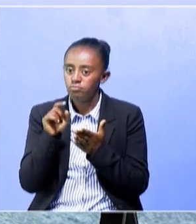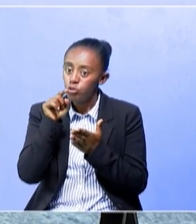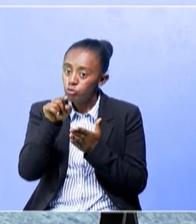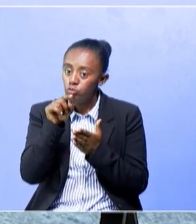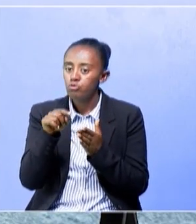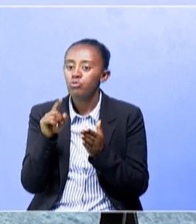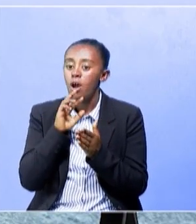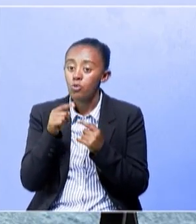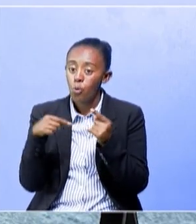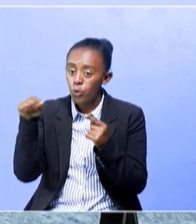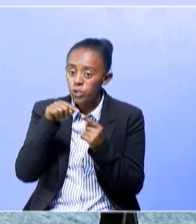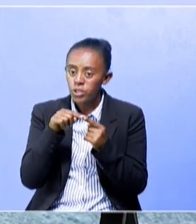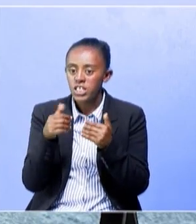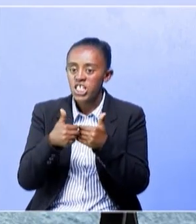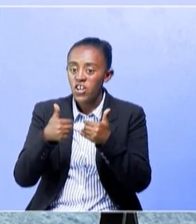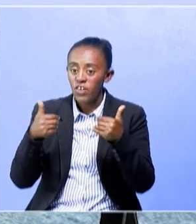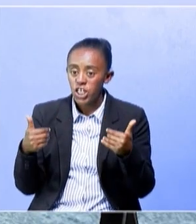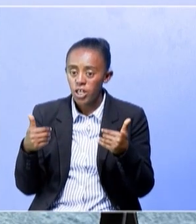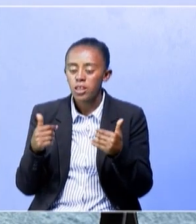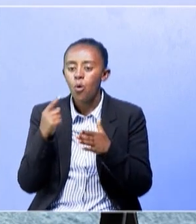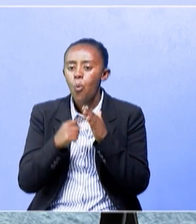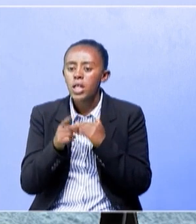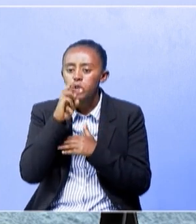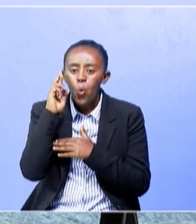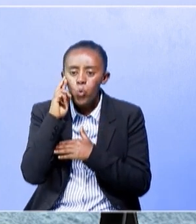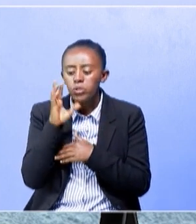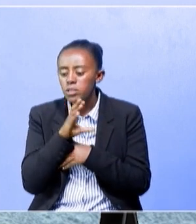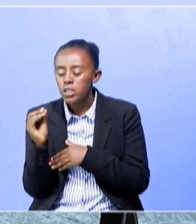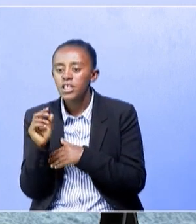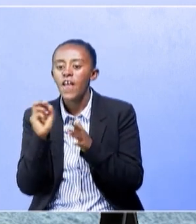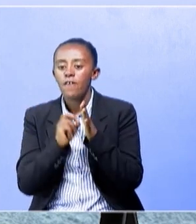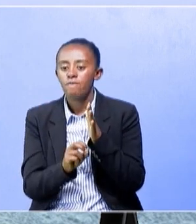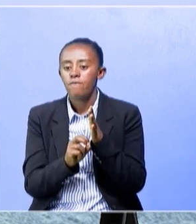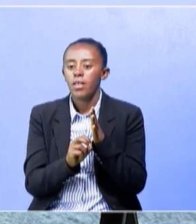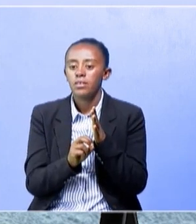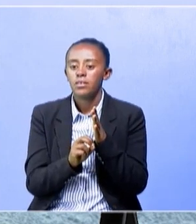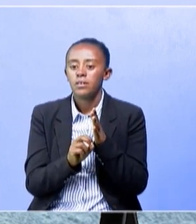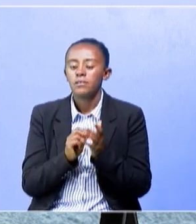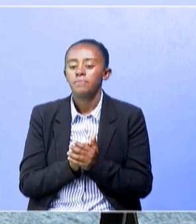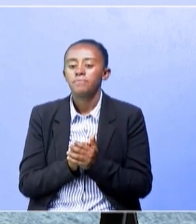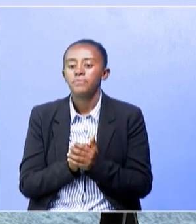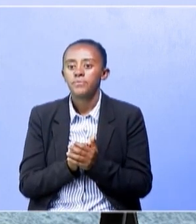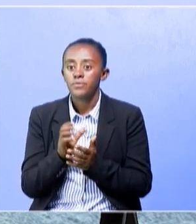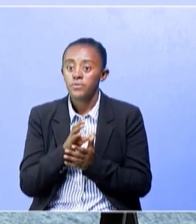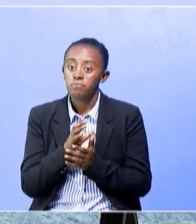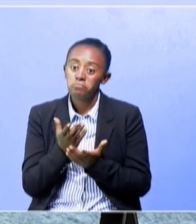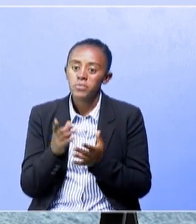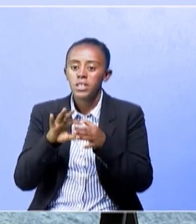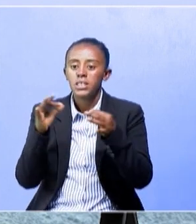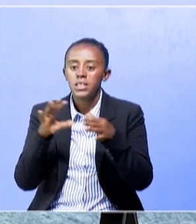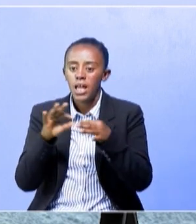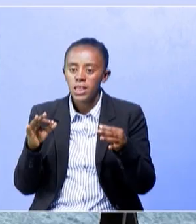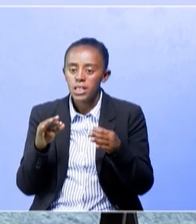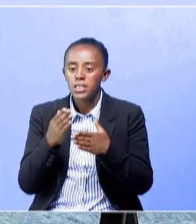going to differentiate what is cause and what is effect in sentence level